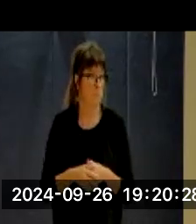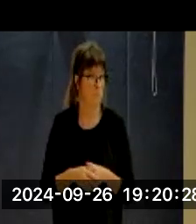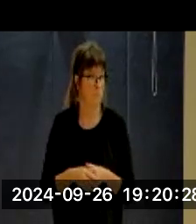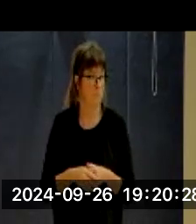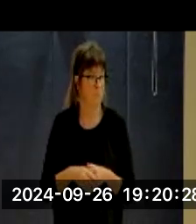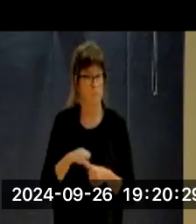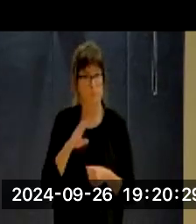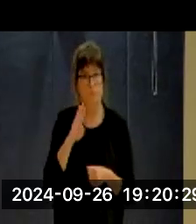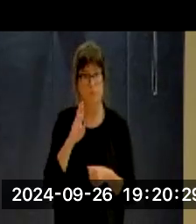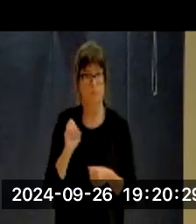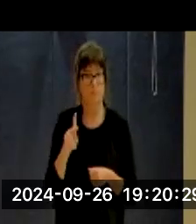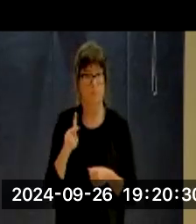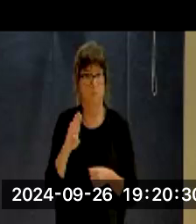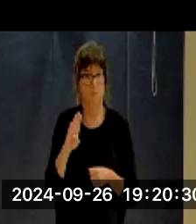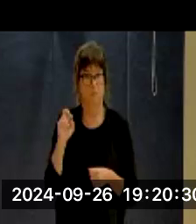Rick Black.